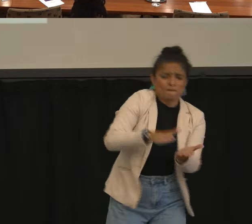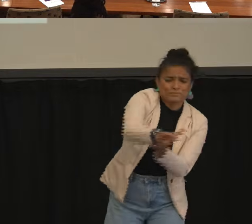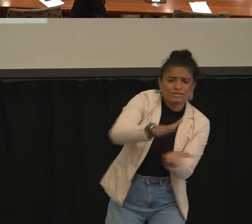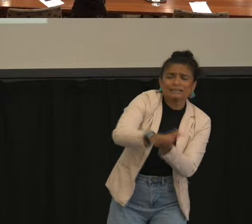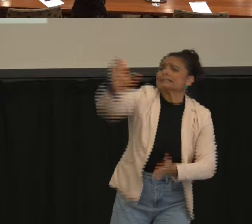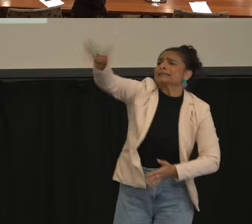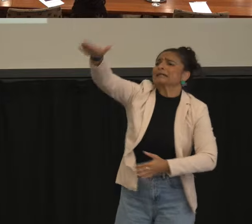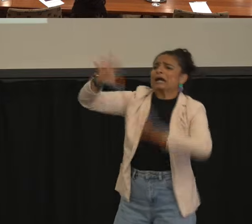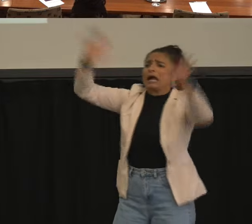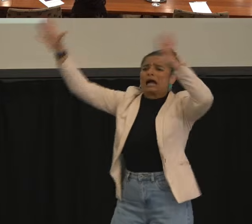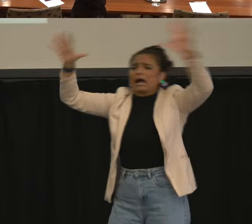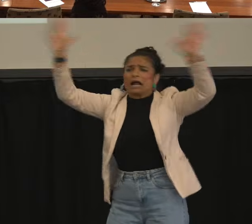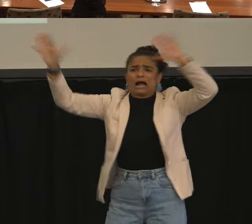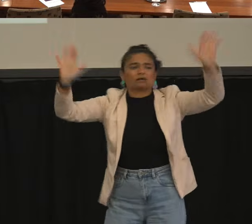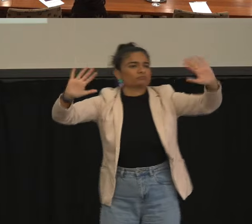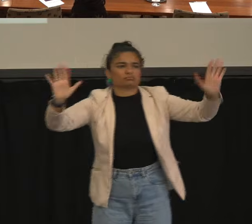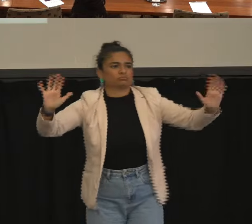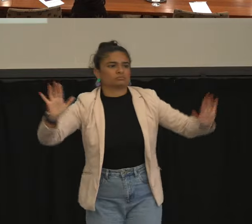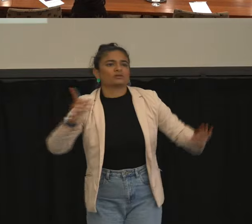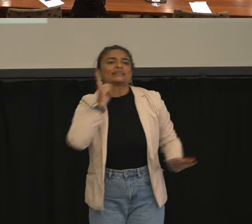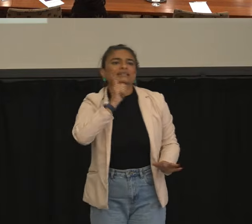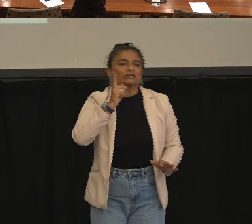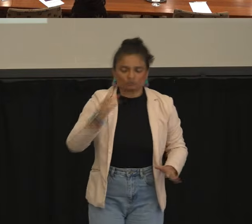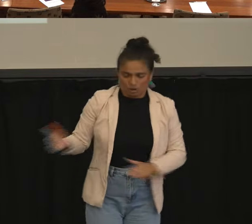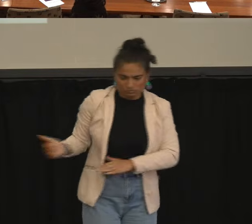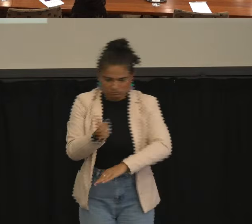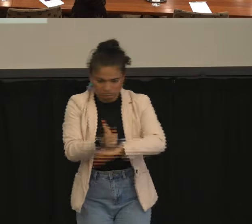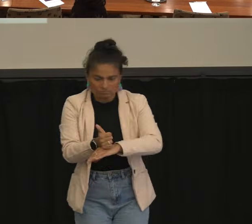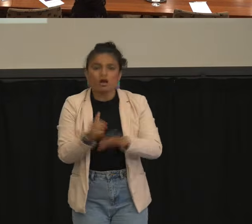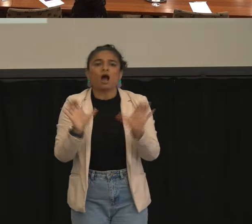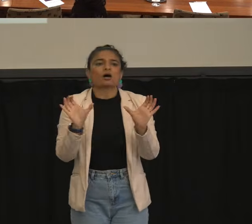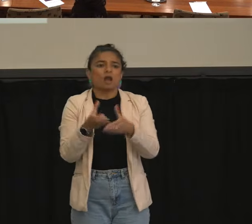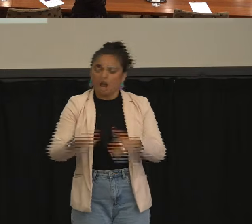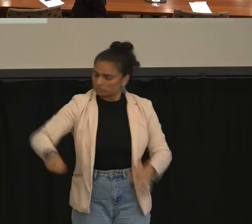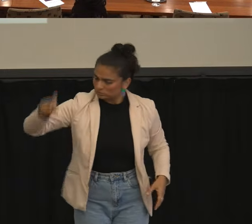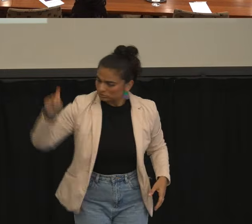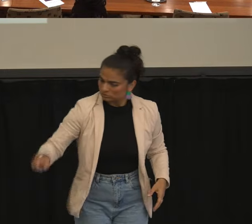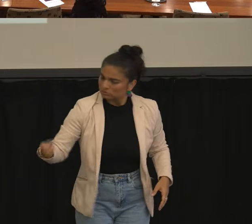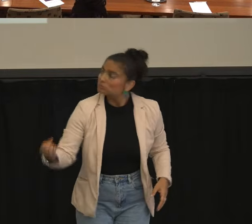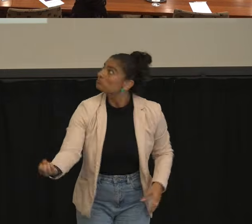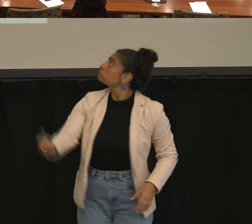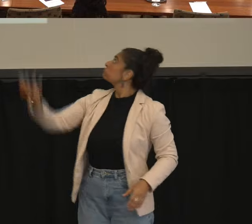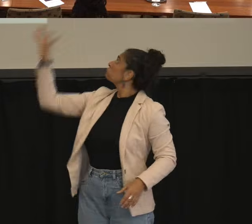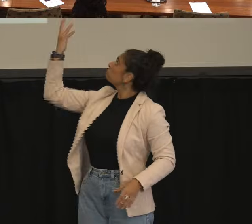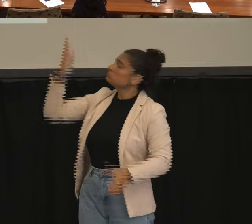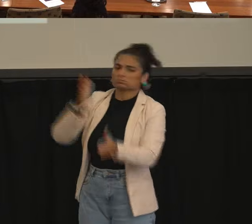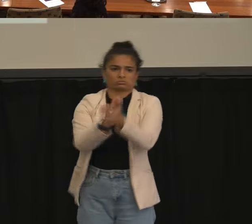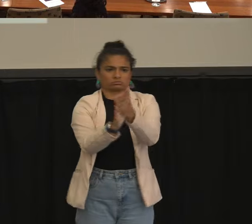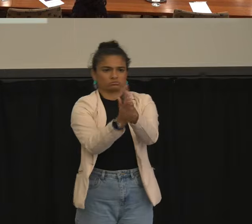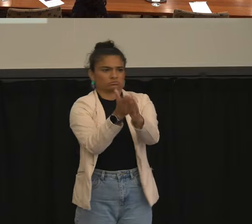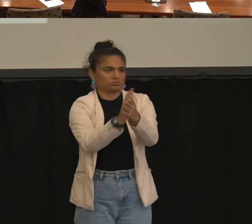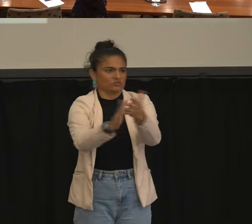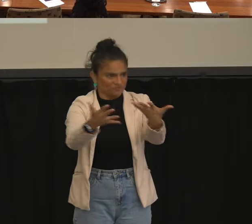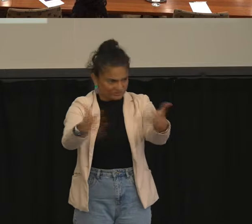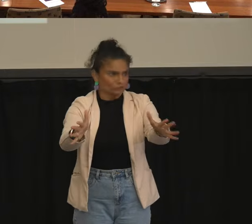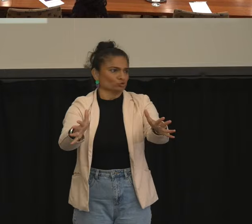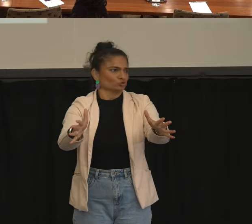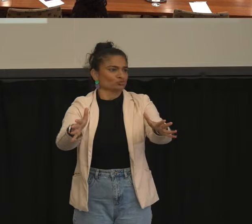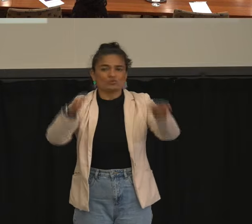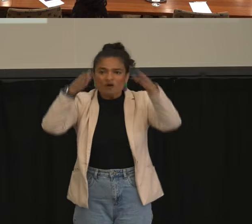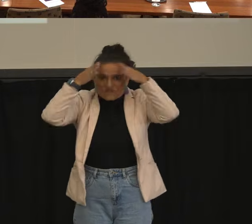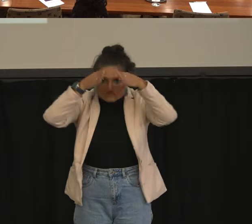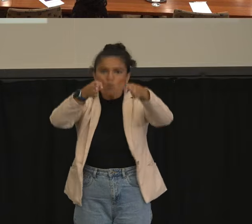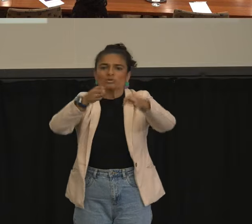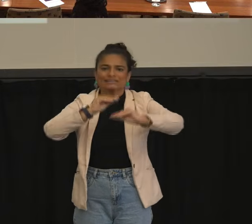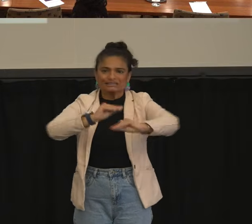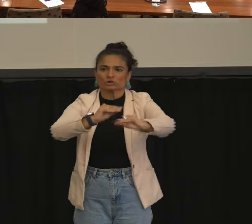bring my laptop, or that we're looking for a laptop, or they need to print something. It's just easy for them. They go onto their device